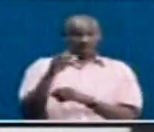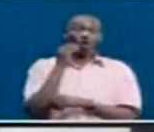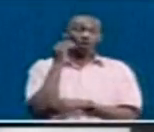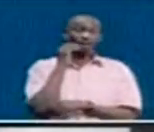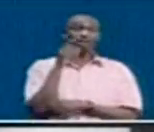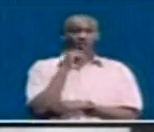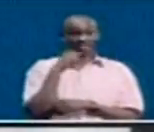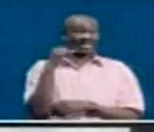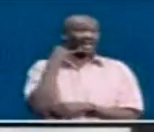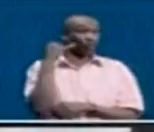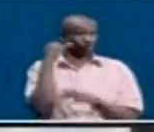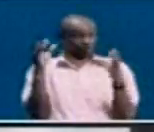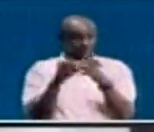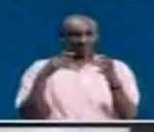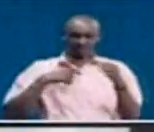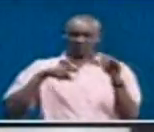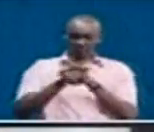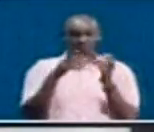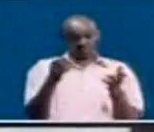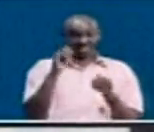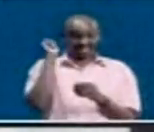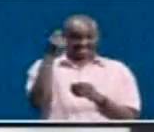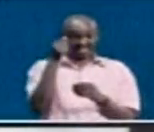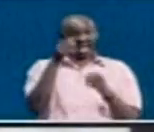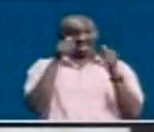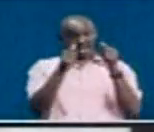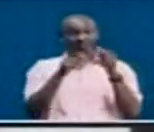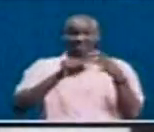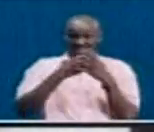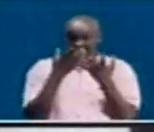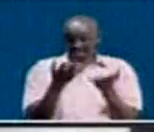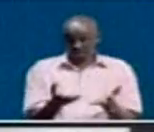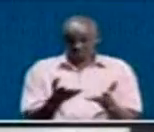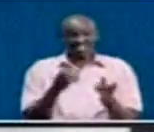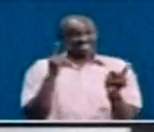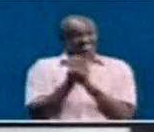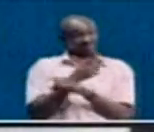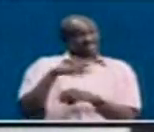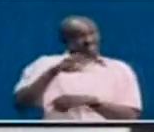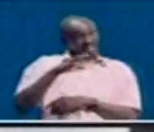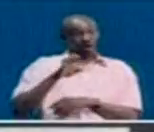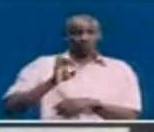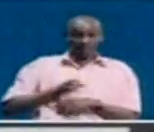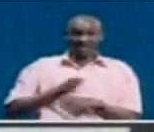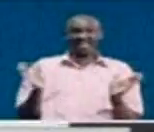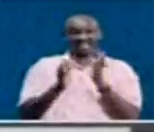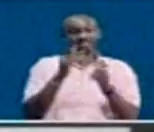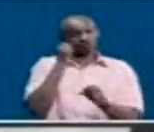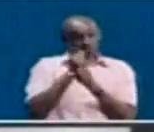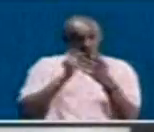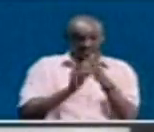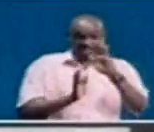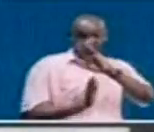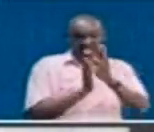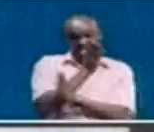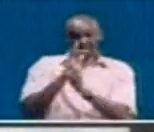Crew clubs were among the highest scoring winners as the Kenya Cup season kicked off today in the country. Elsewhere, women have been encouraged to take up martial arts as a